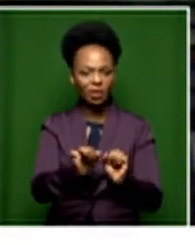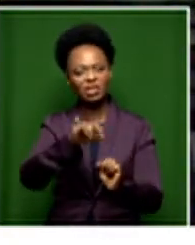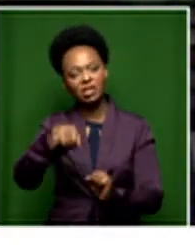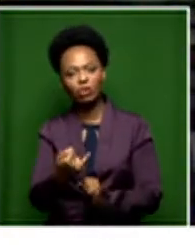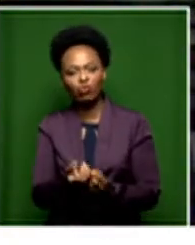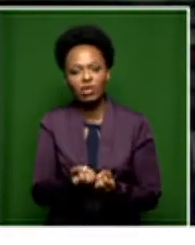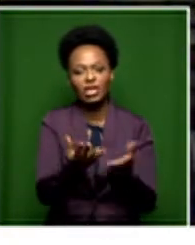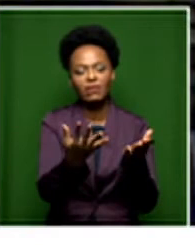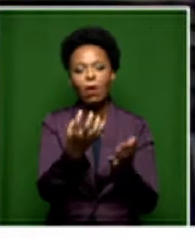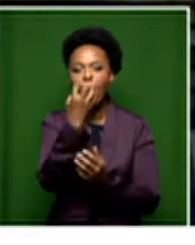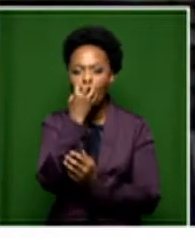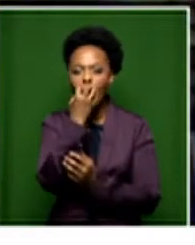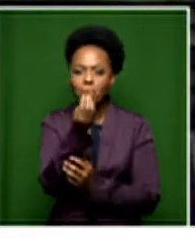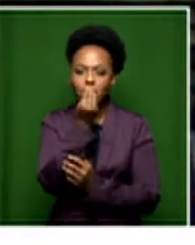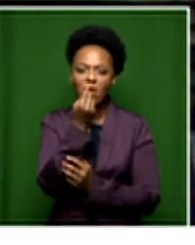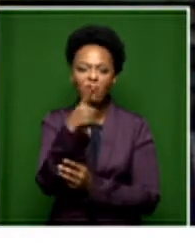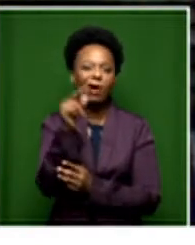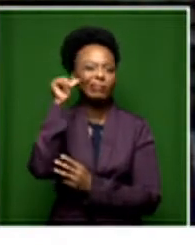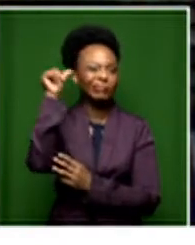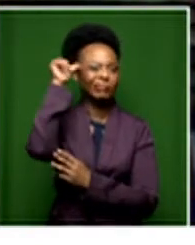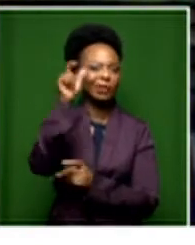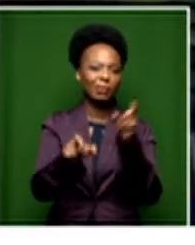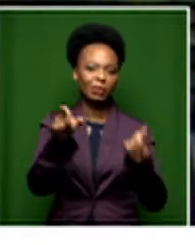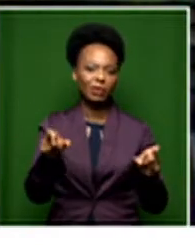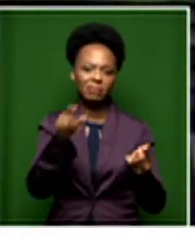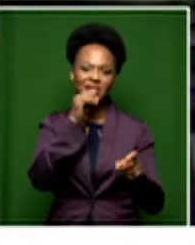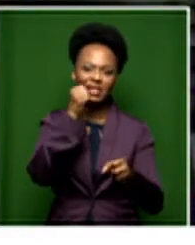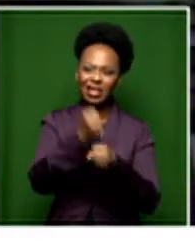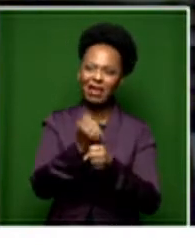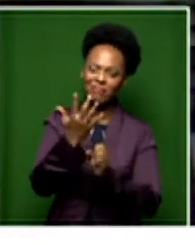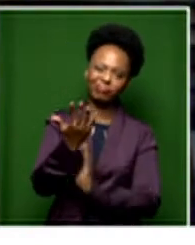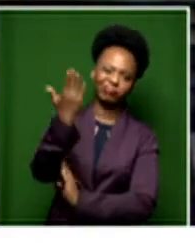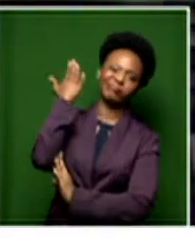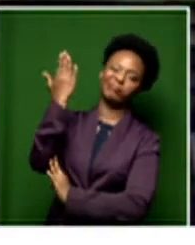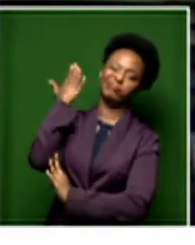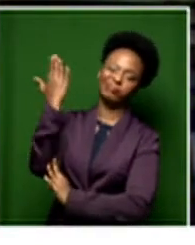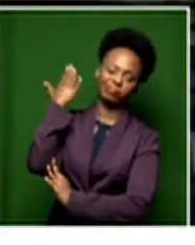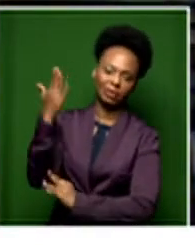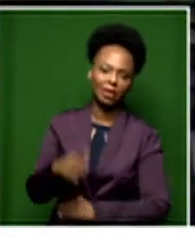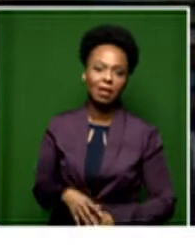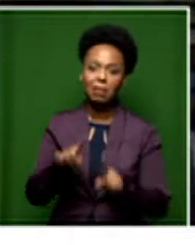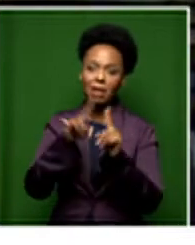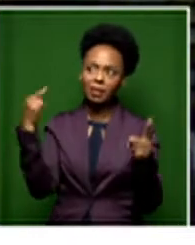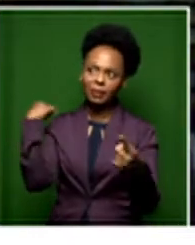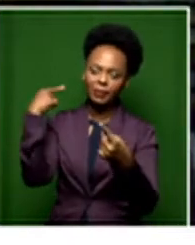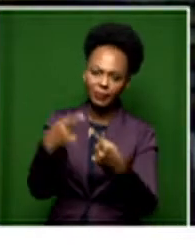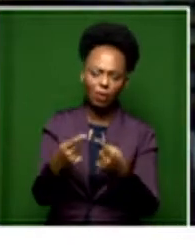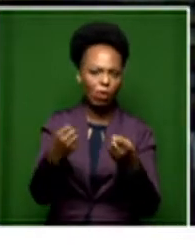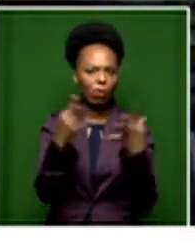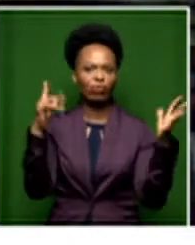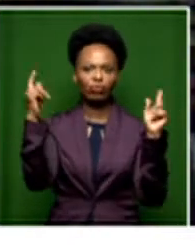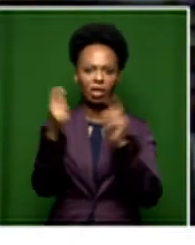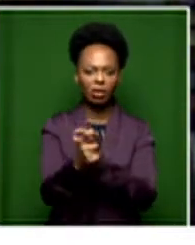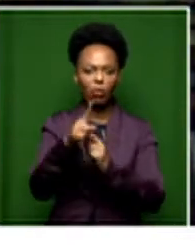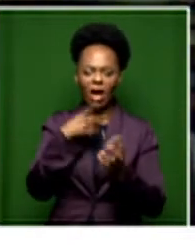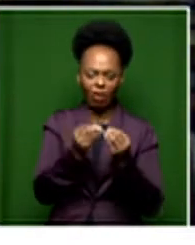meal to elderly people. So that was like 5 decades ago, Since then, there's been so many changes. We've